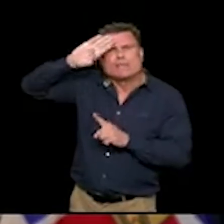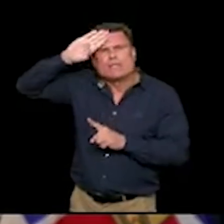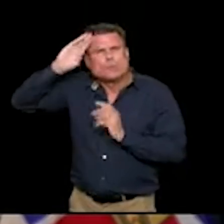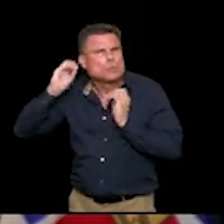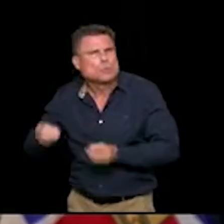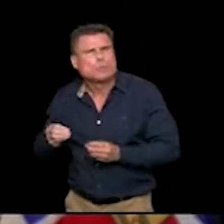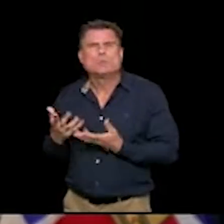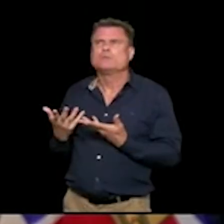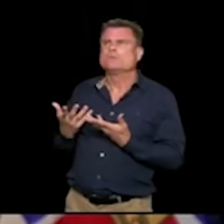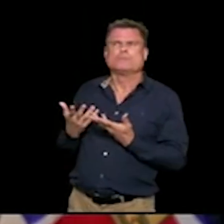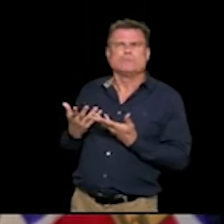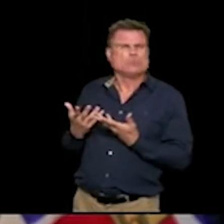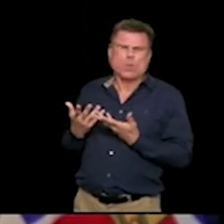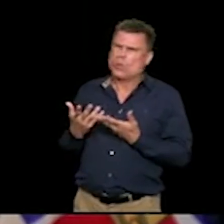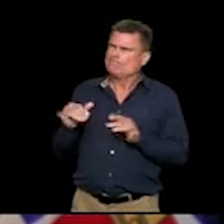fever, for example.